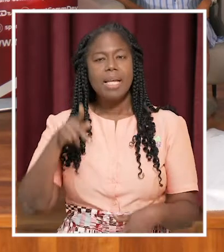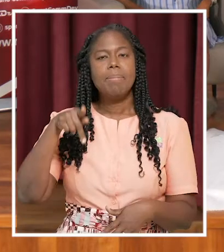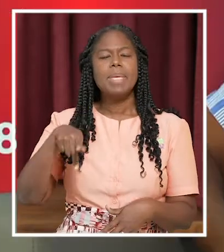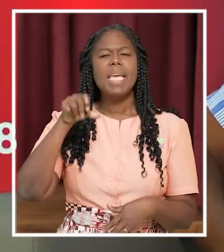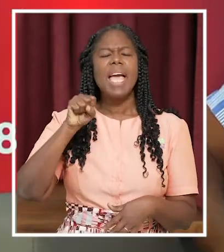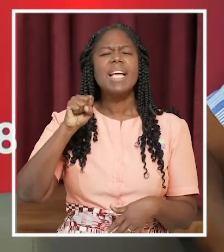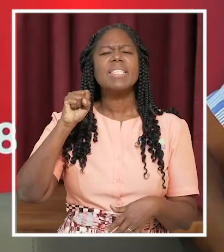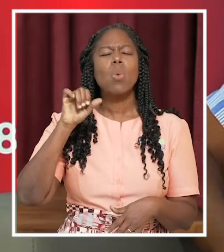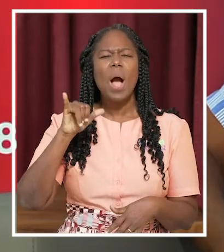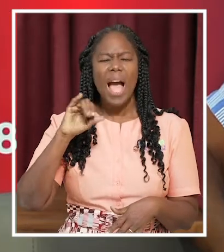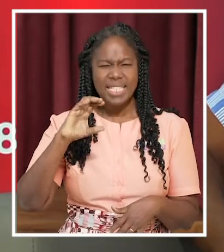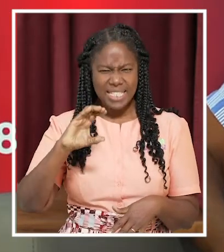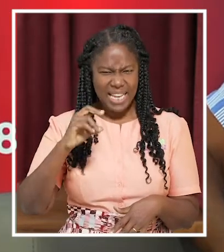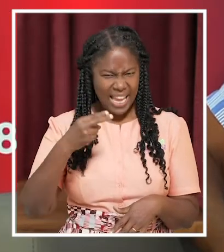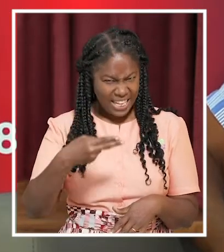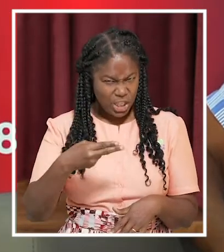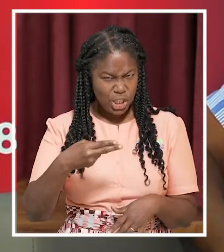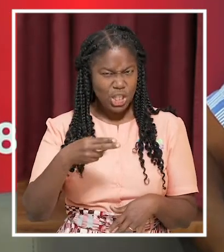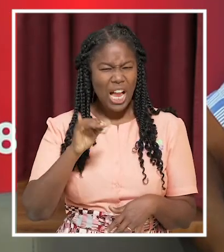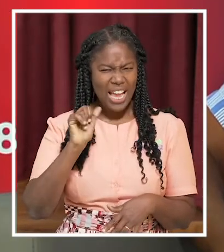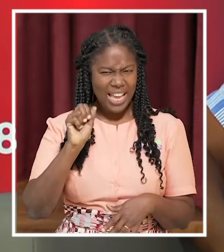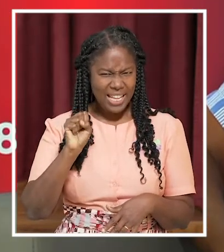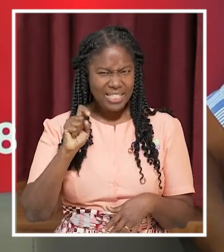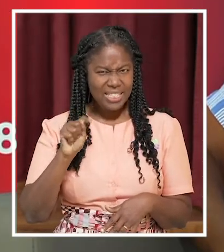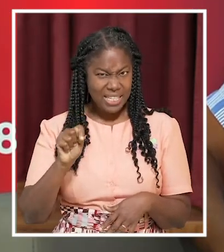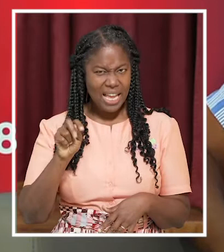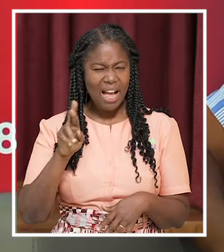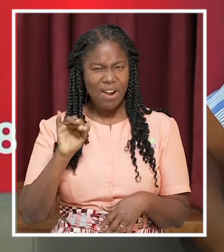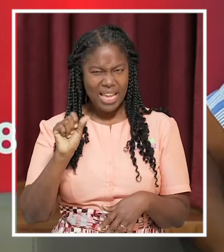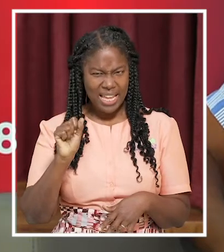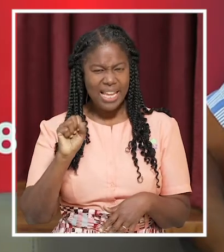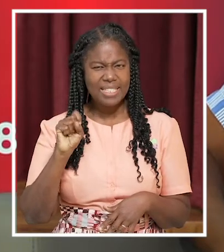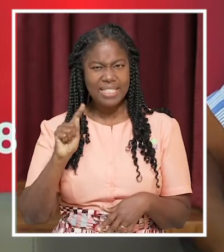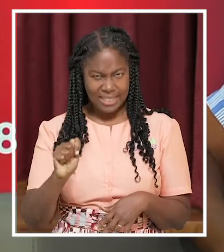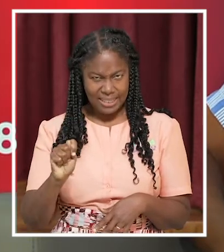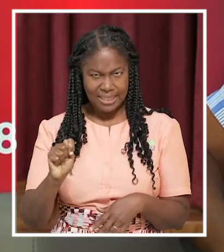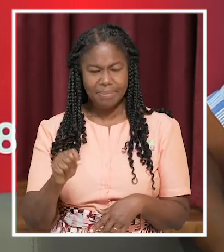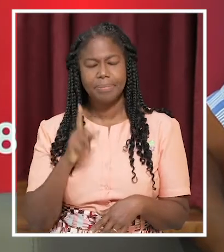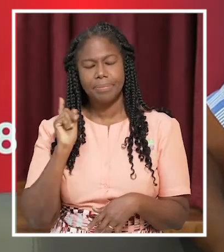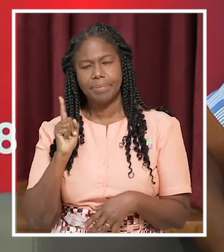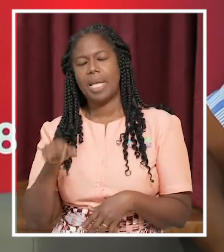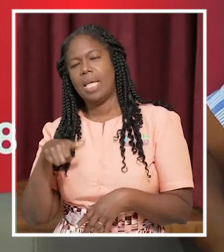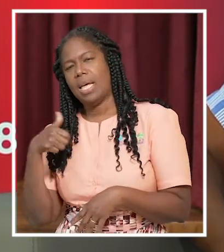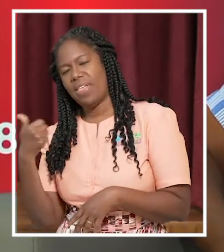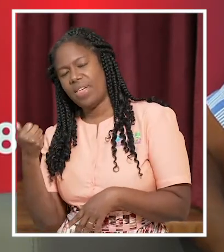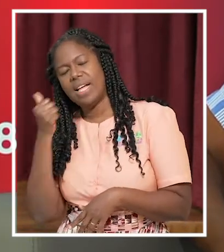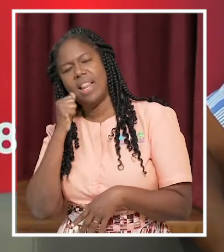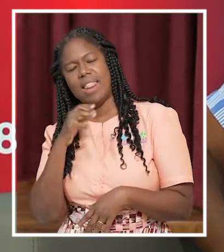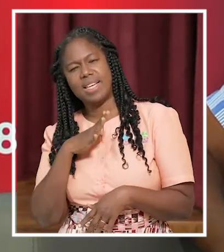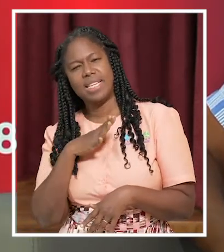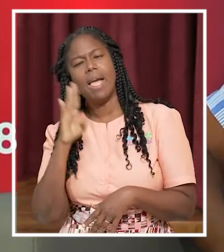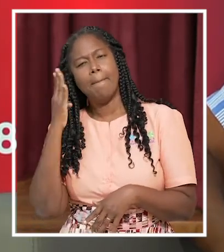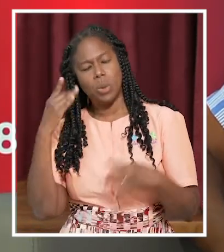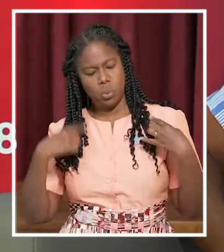the behavioral aspect, the emotional aspects of mental health. You know, they do evaluations, assessments, Right. Whether